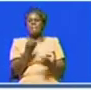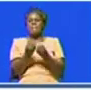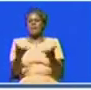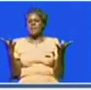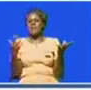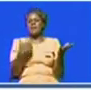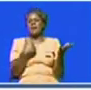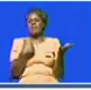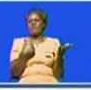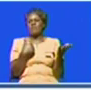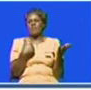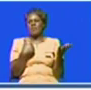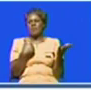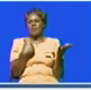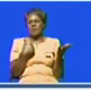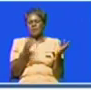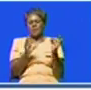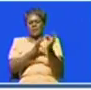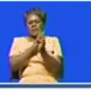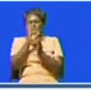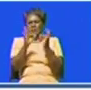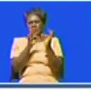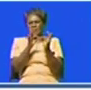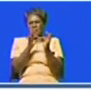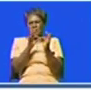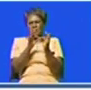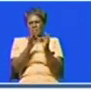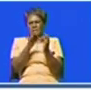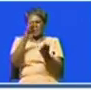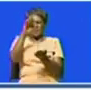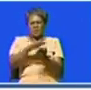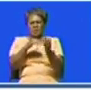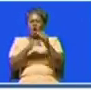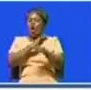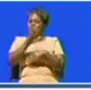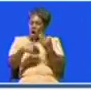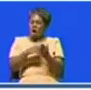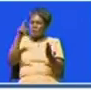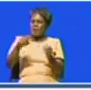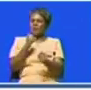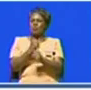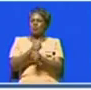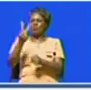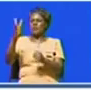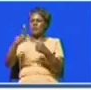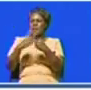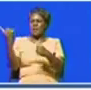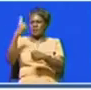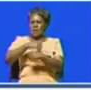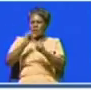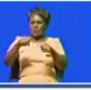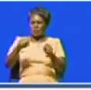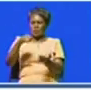them. What specifically... It's irreducible minimum, so all of these must be done in the next 29 days. Is it